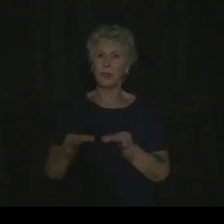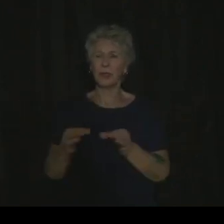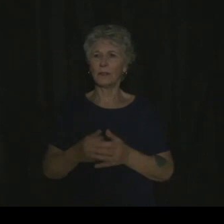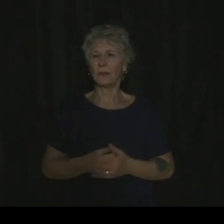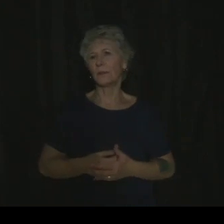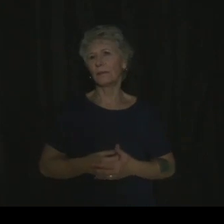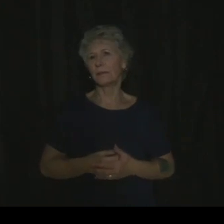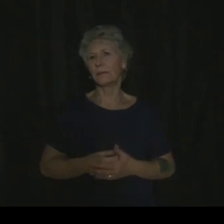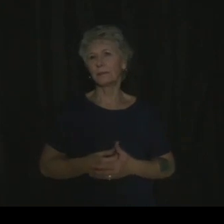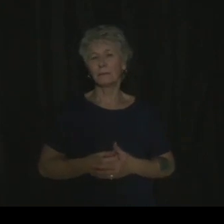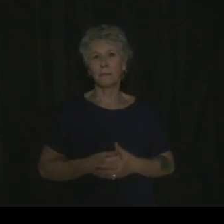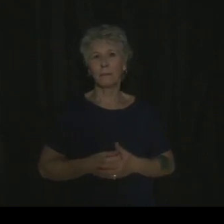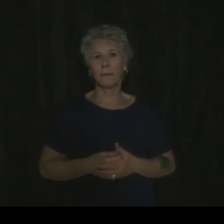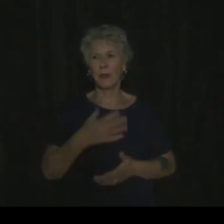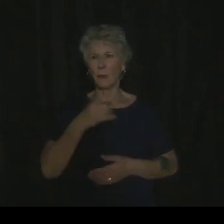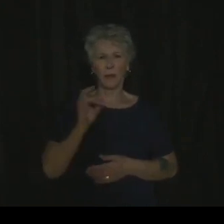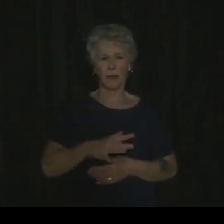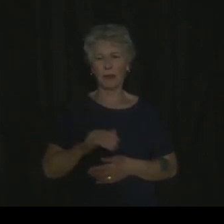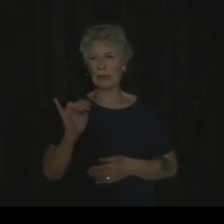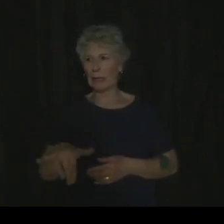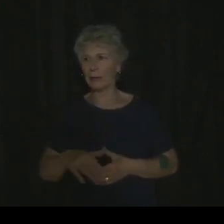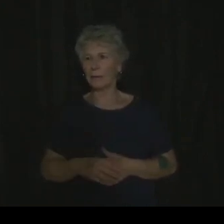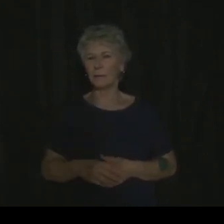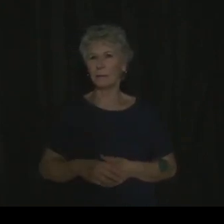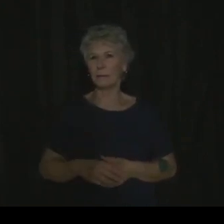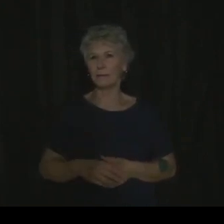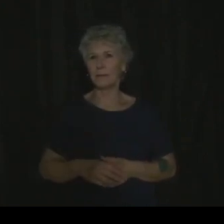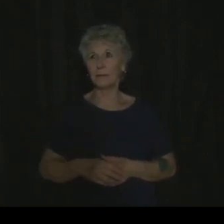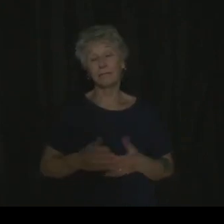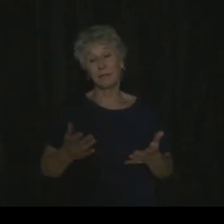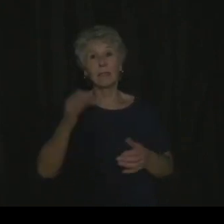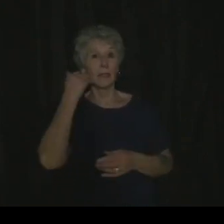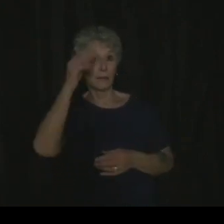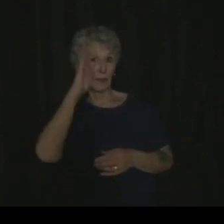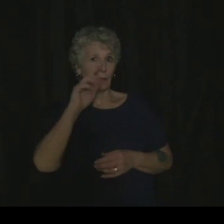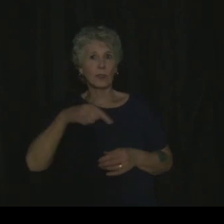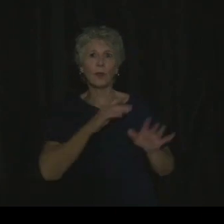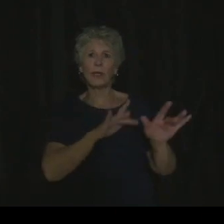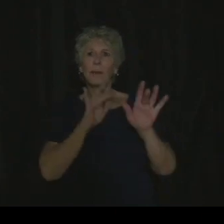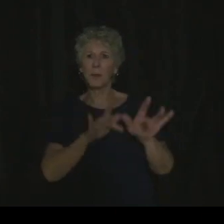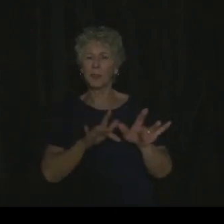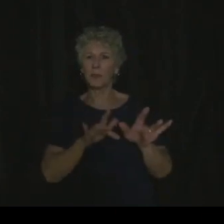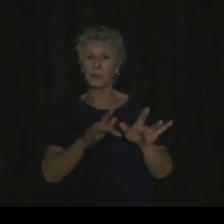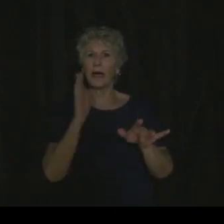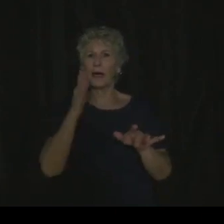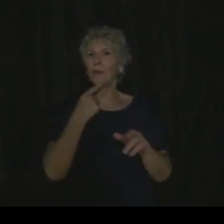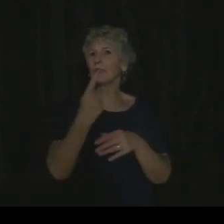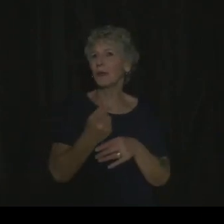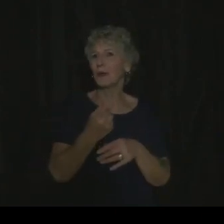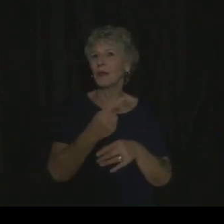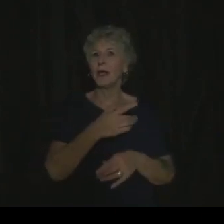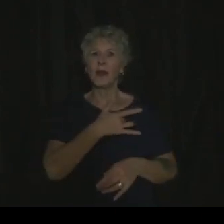that? I don't like that. Well, if God was only merciful, I want to tell you that the human heart